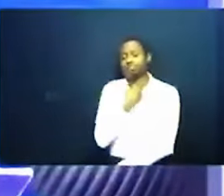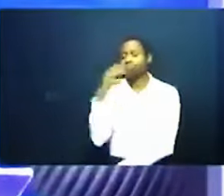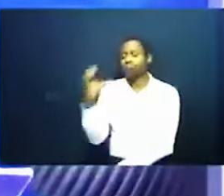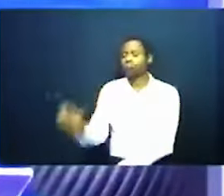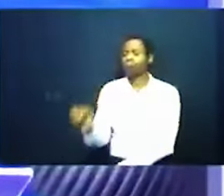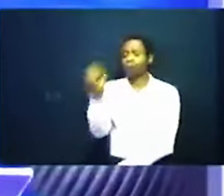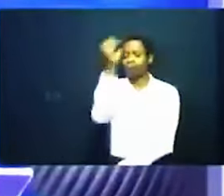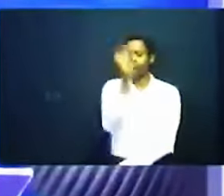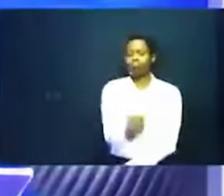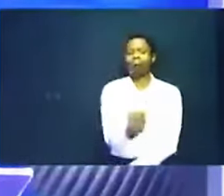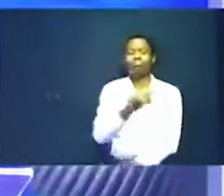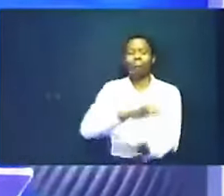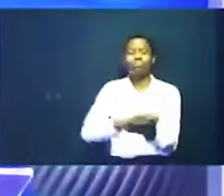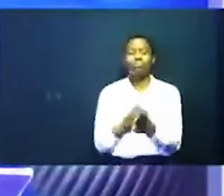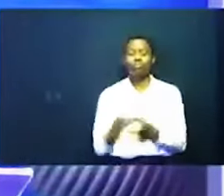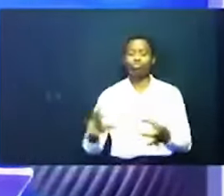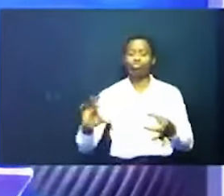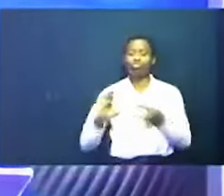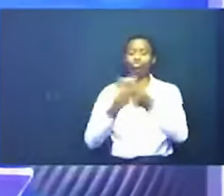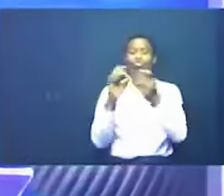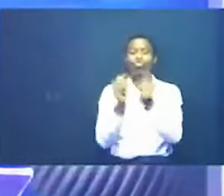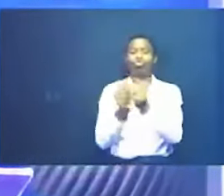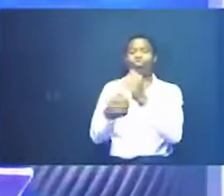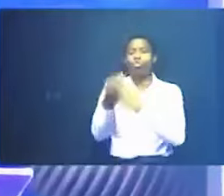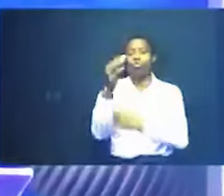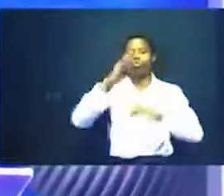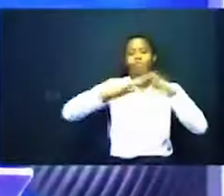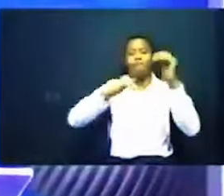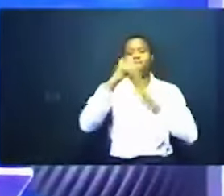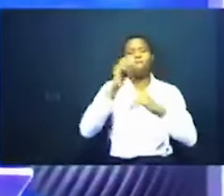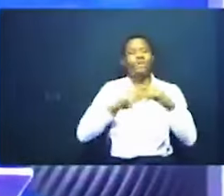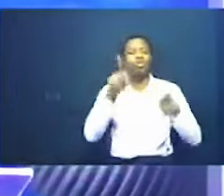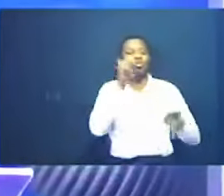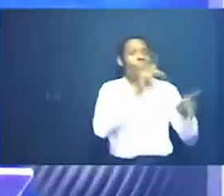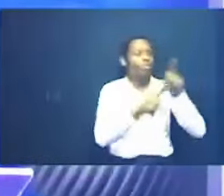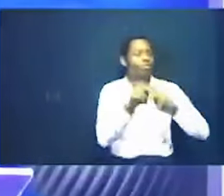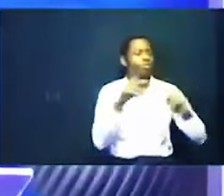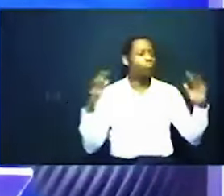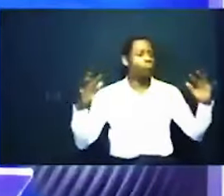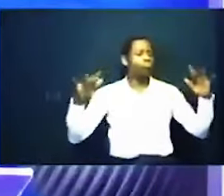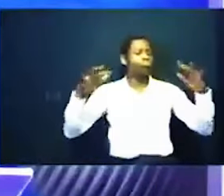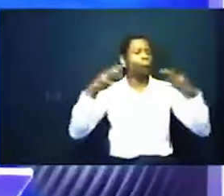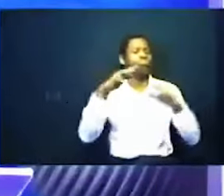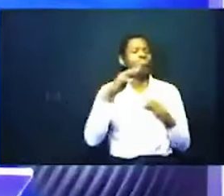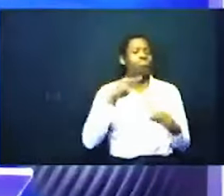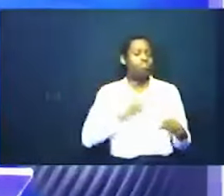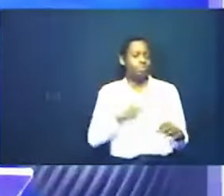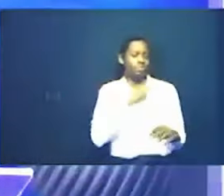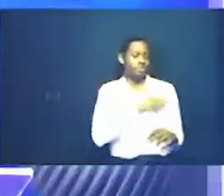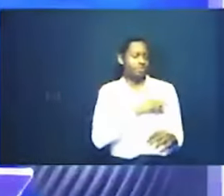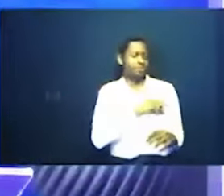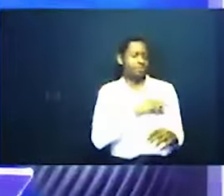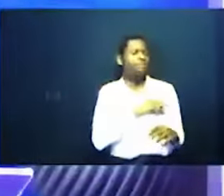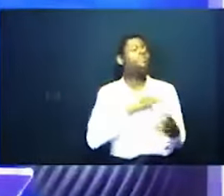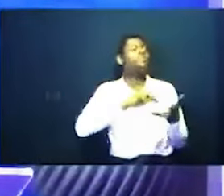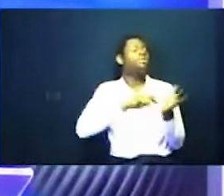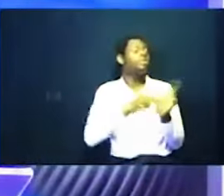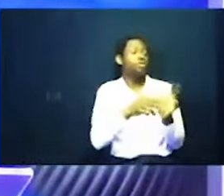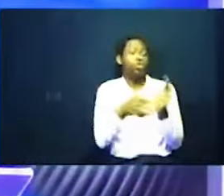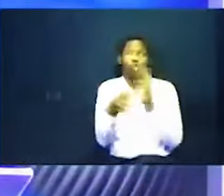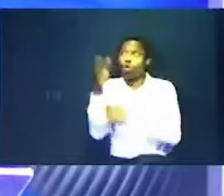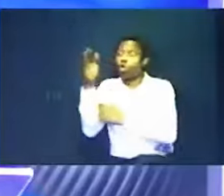with God to build a congregation, God, together with you, who are shaping the